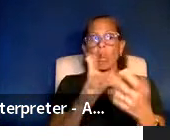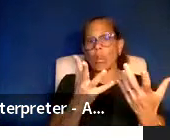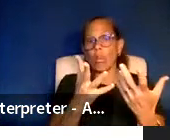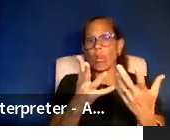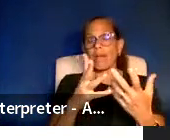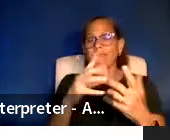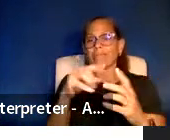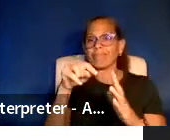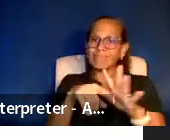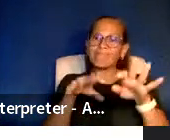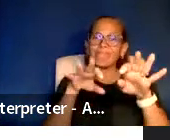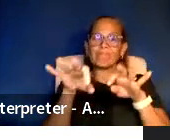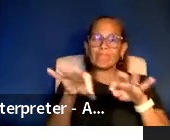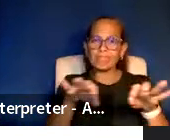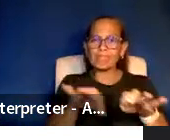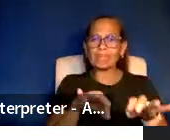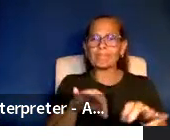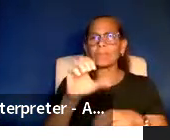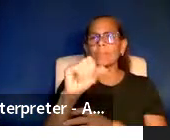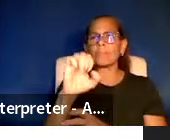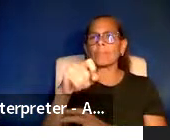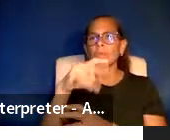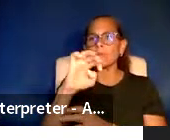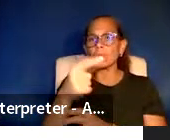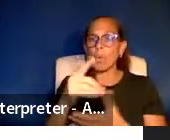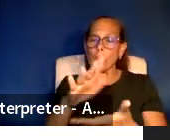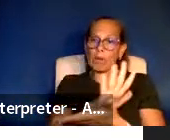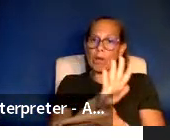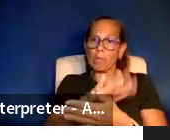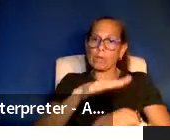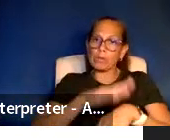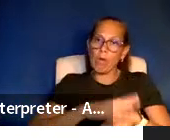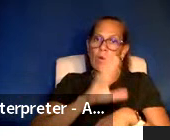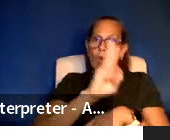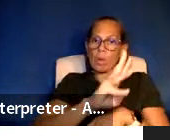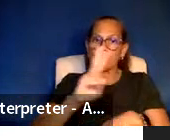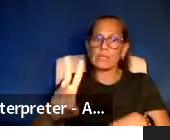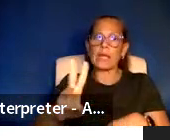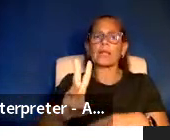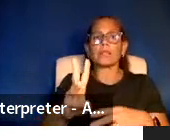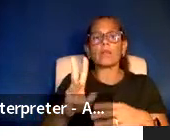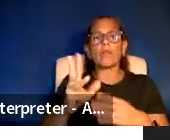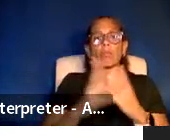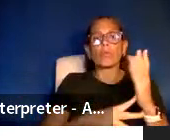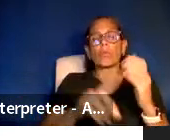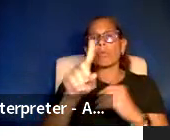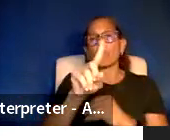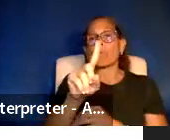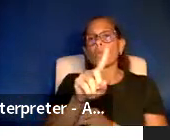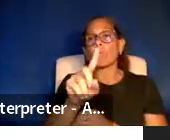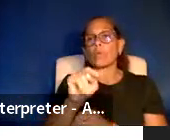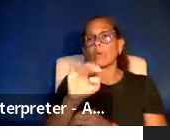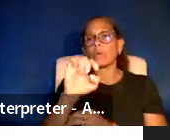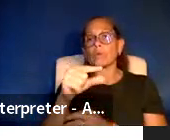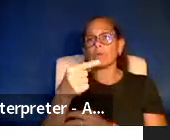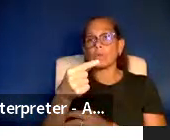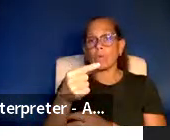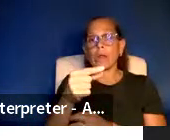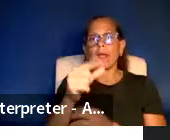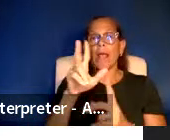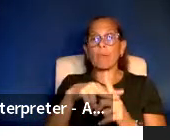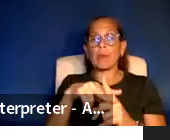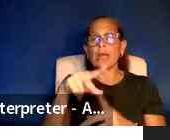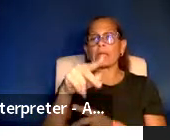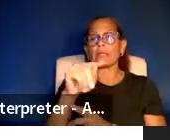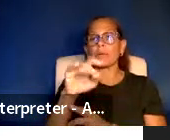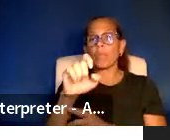the detailed scoping documents on our website via the zoning application portal. In the spring of 2023,